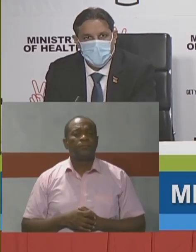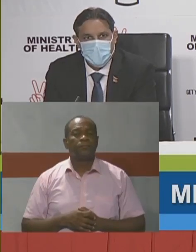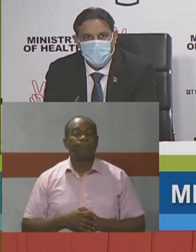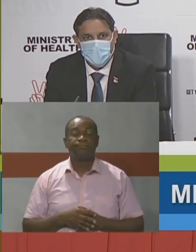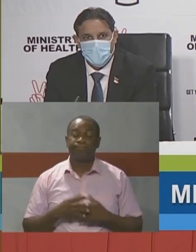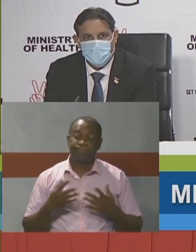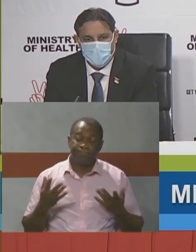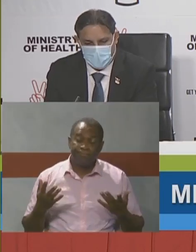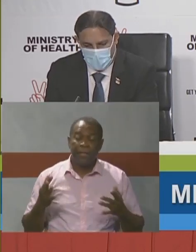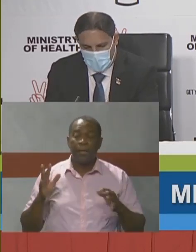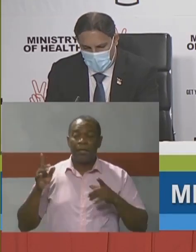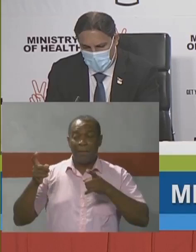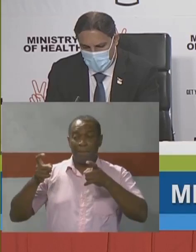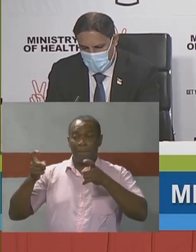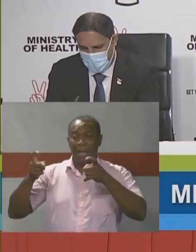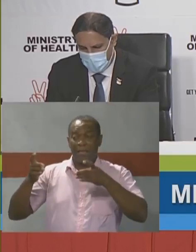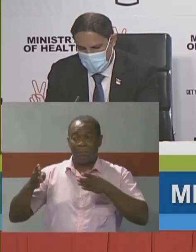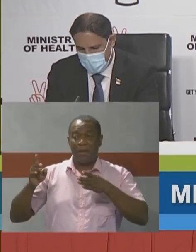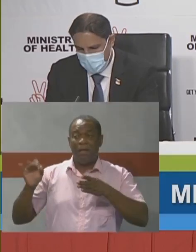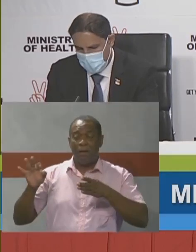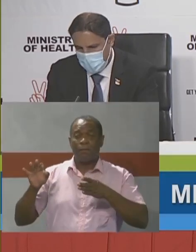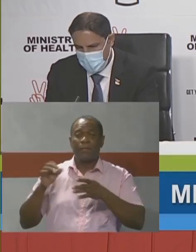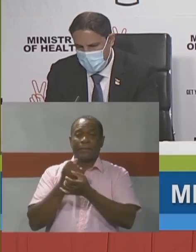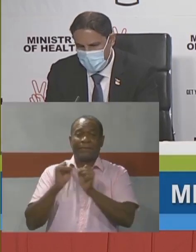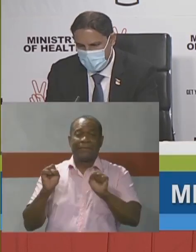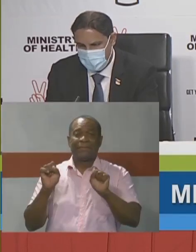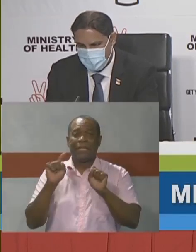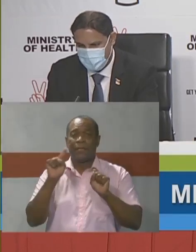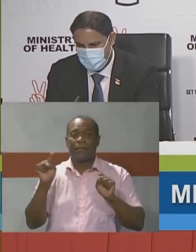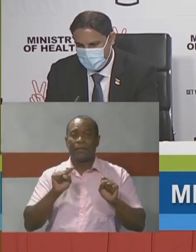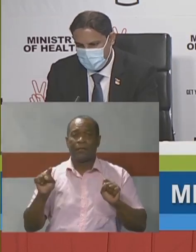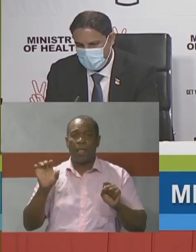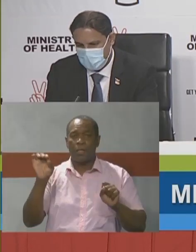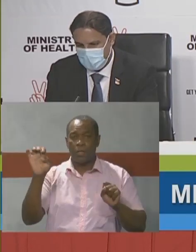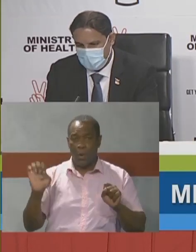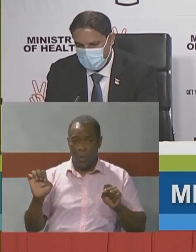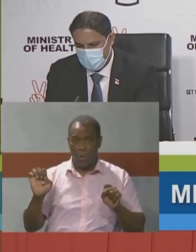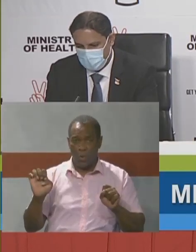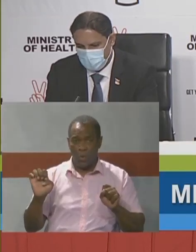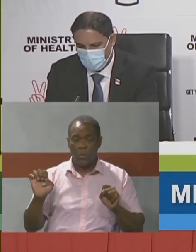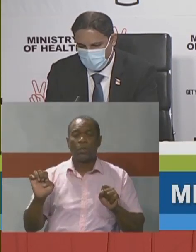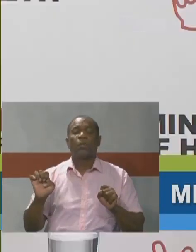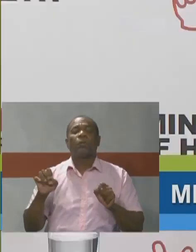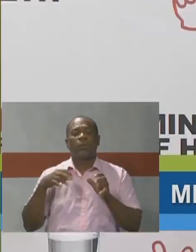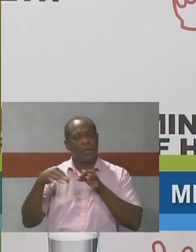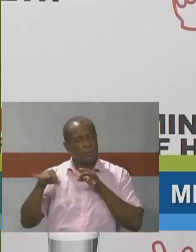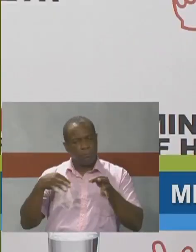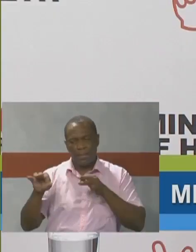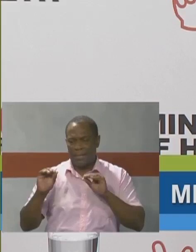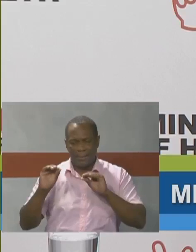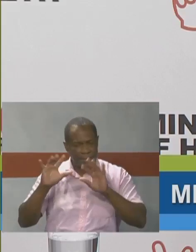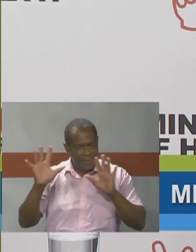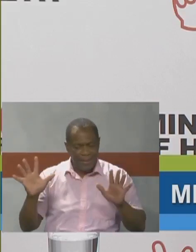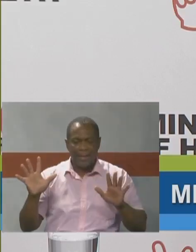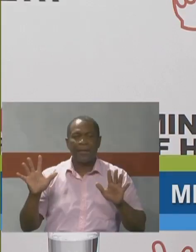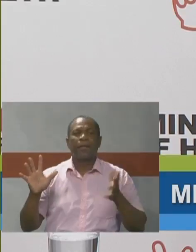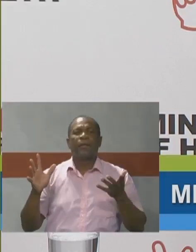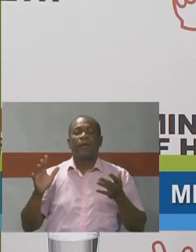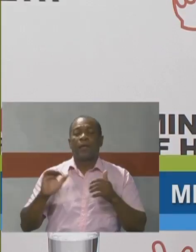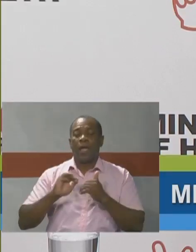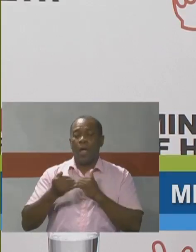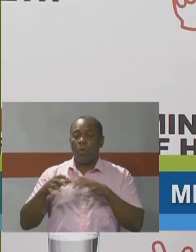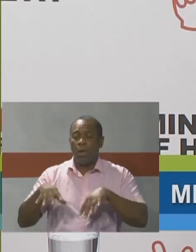management of the safe zone guidelines and the implementation and the overseeing of the safe